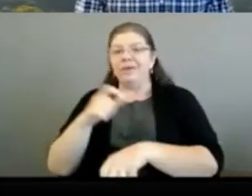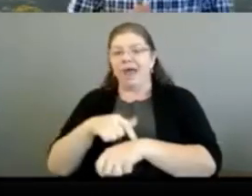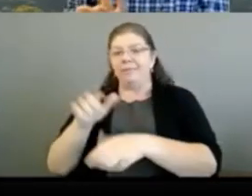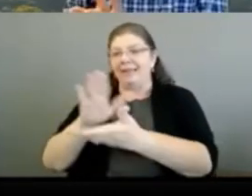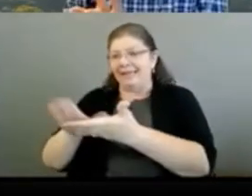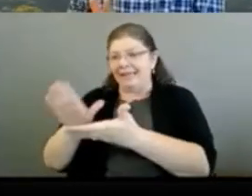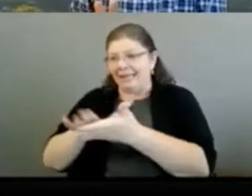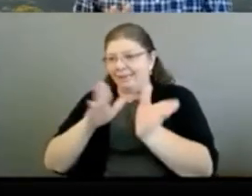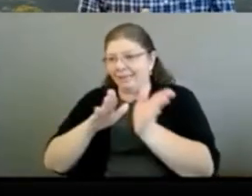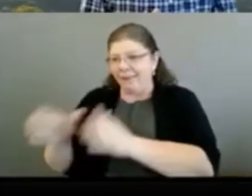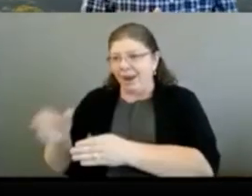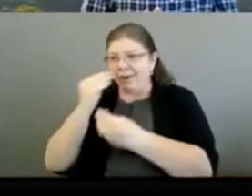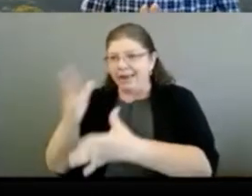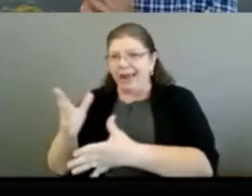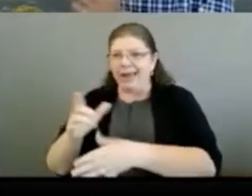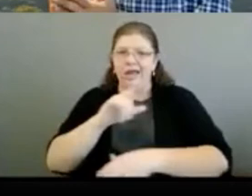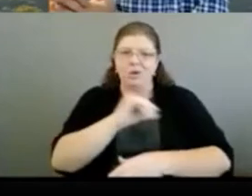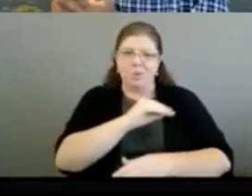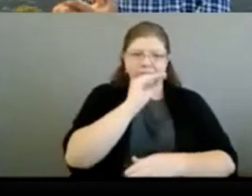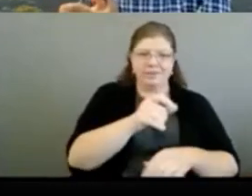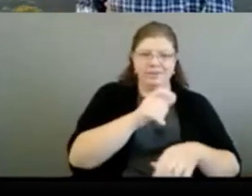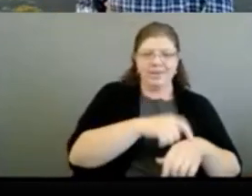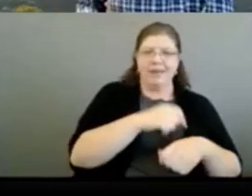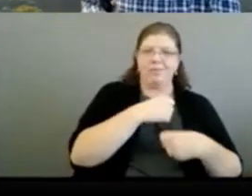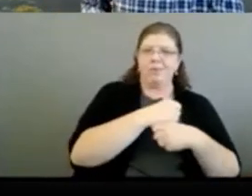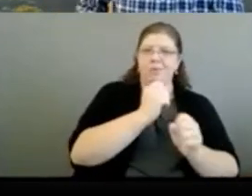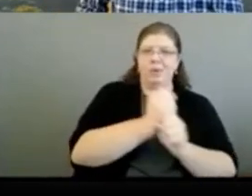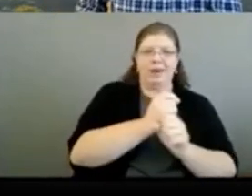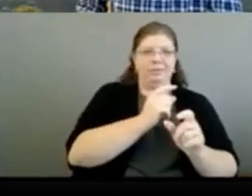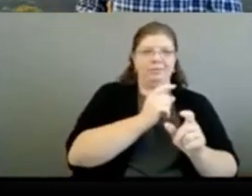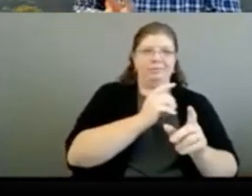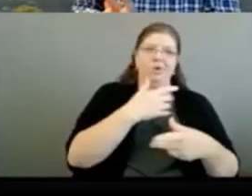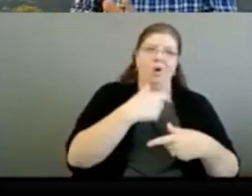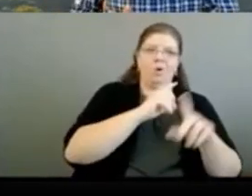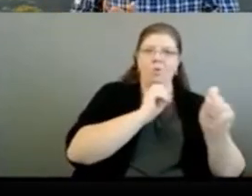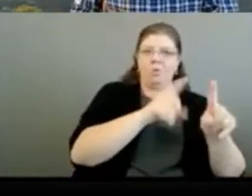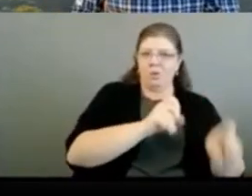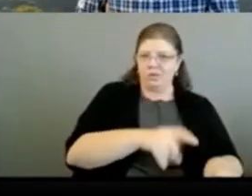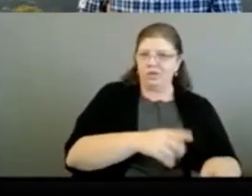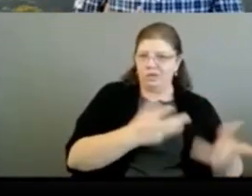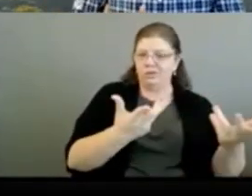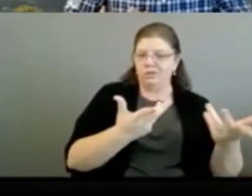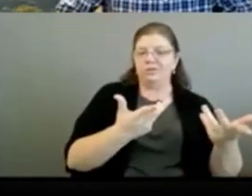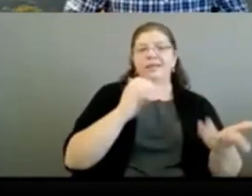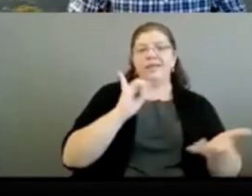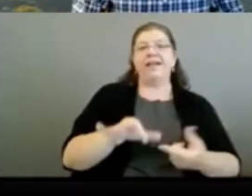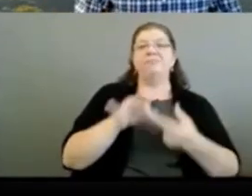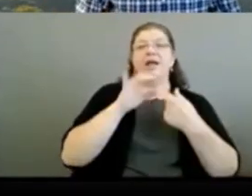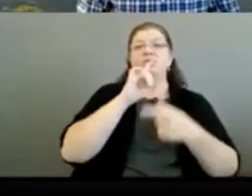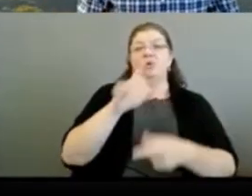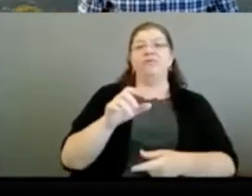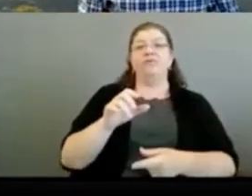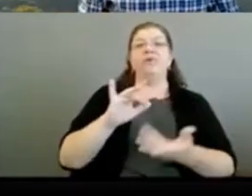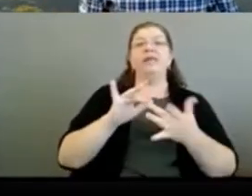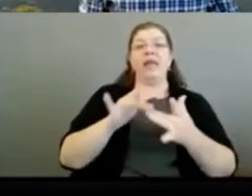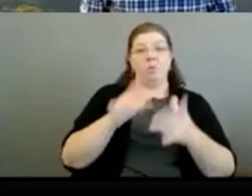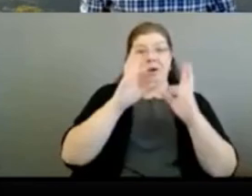data, and then 20% of the time kind of creating the output that we need to answer our question. This is perhaps especially true for network